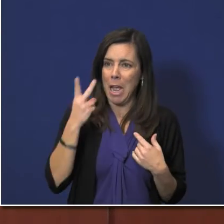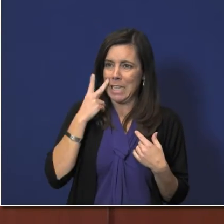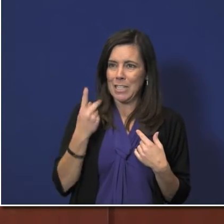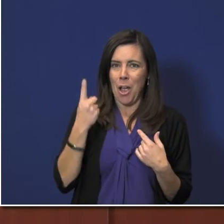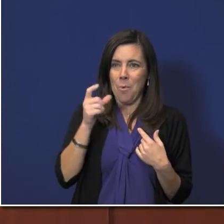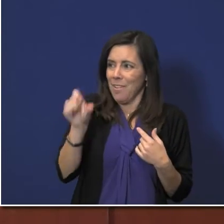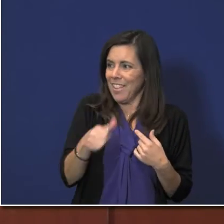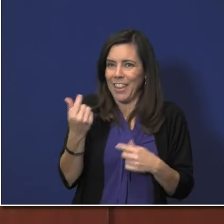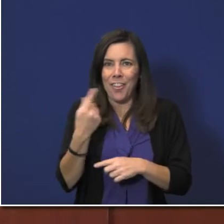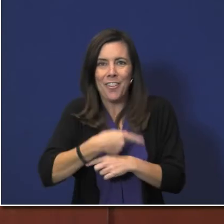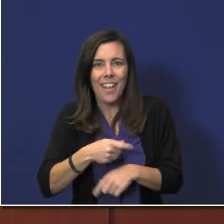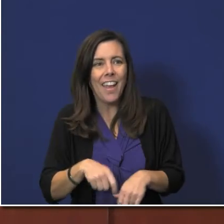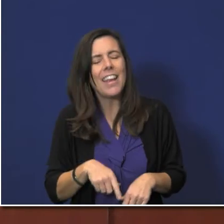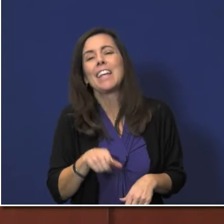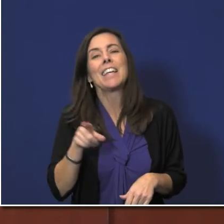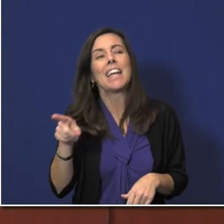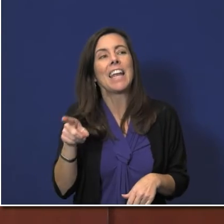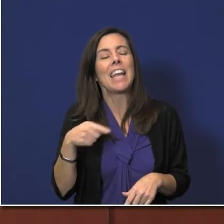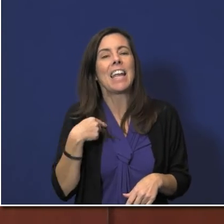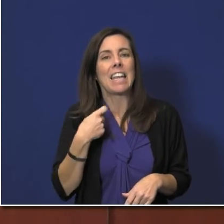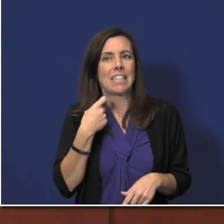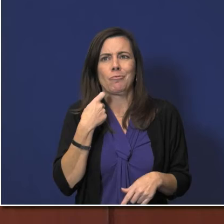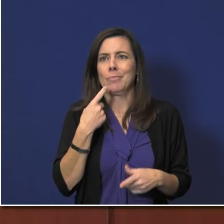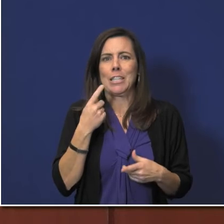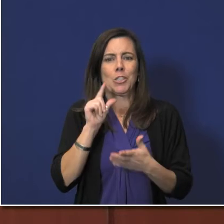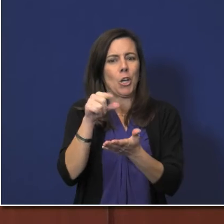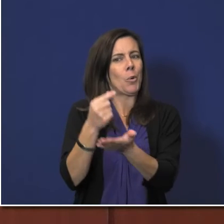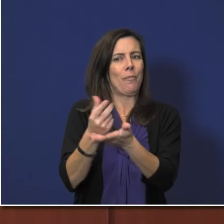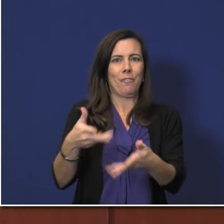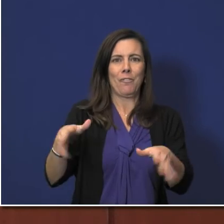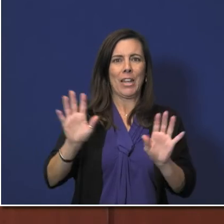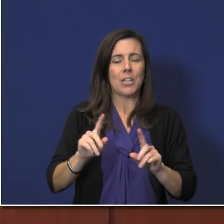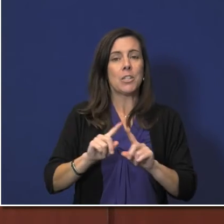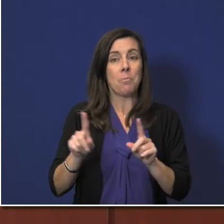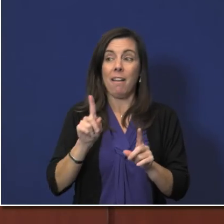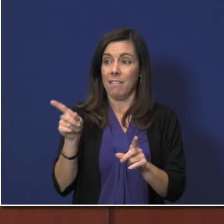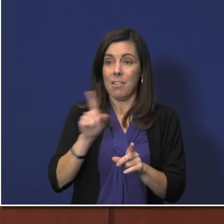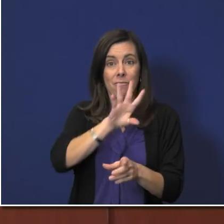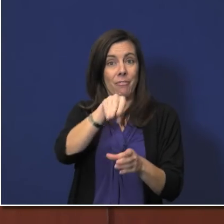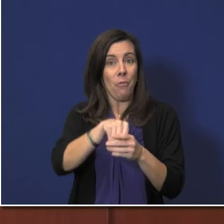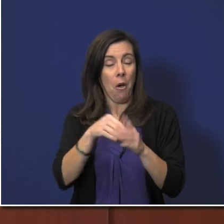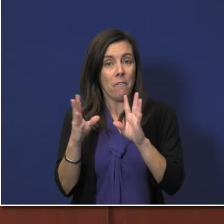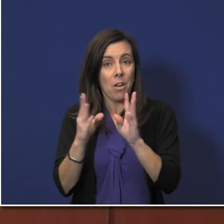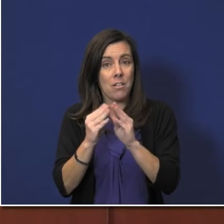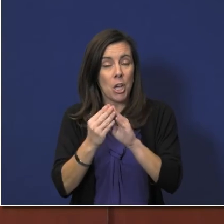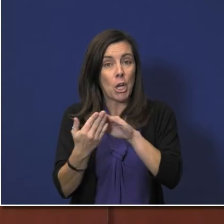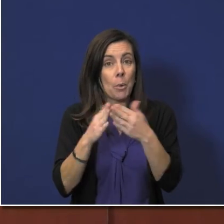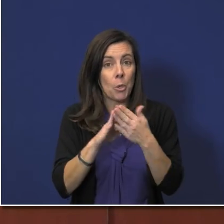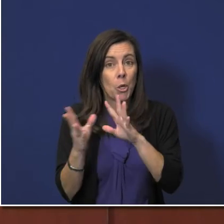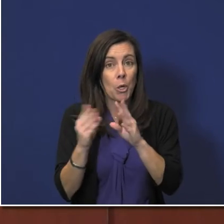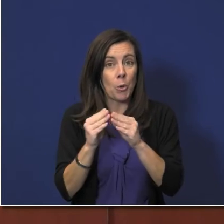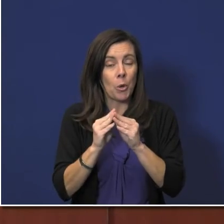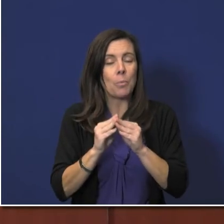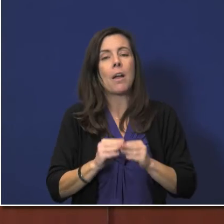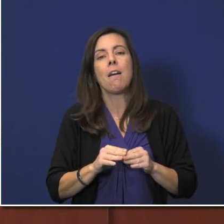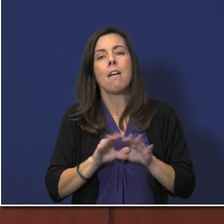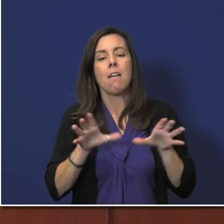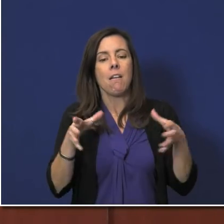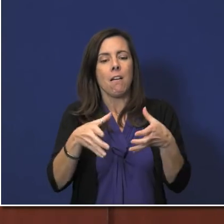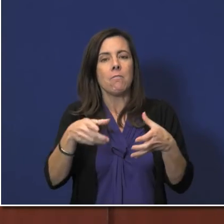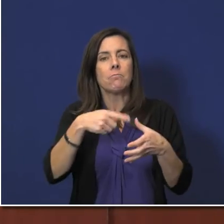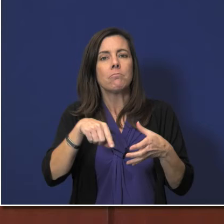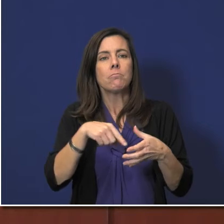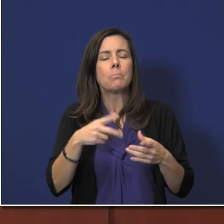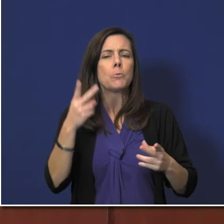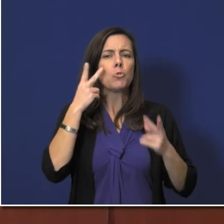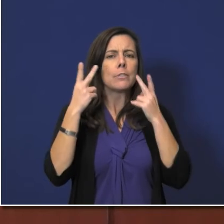day, who's since graduated, but he was part of our community group that came together and looked at the needs